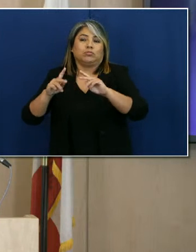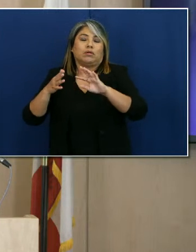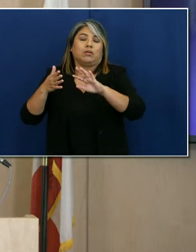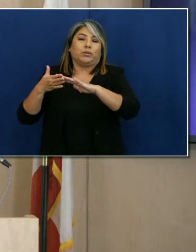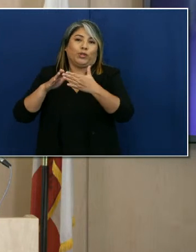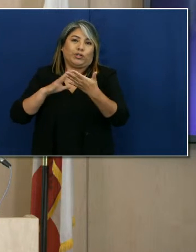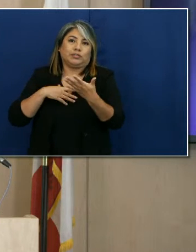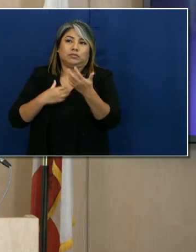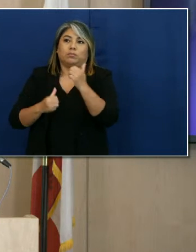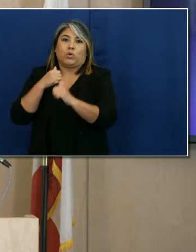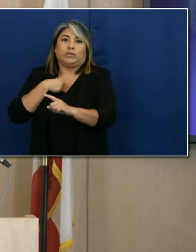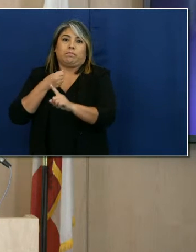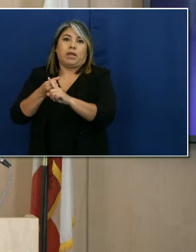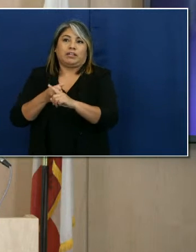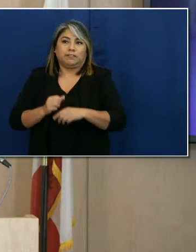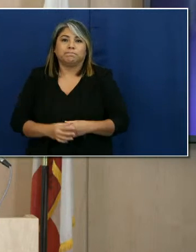impacted.